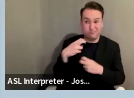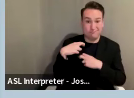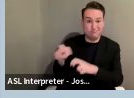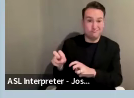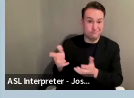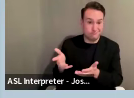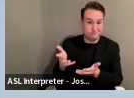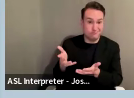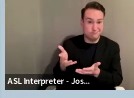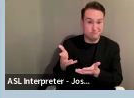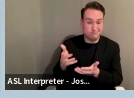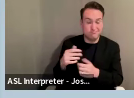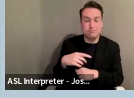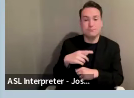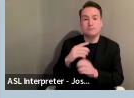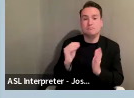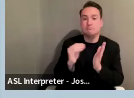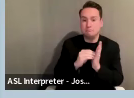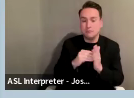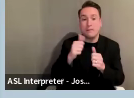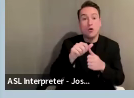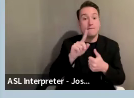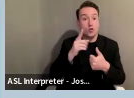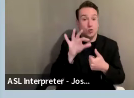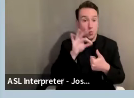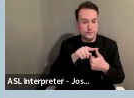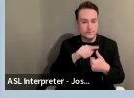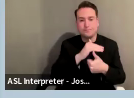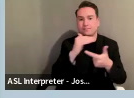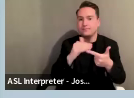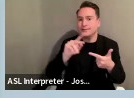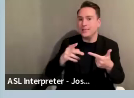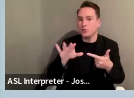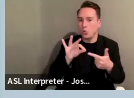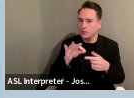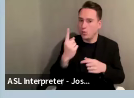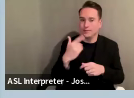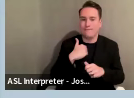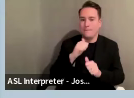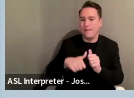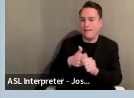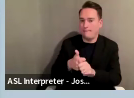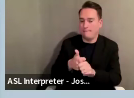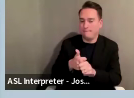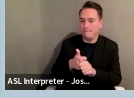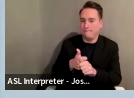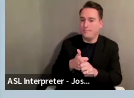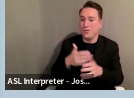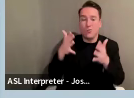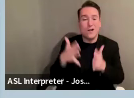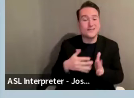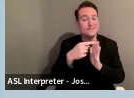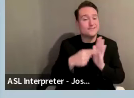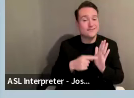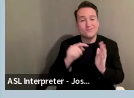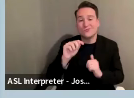going to name the successor trustee. You're going to name the second choice successor trustee. We always want to have a backup. The rest of the trust will just